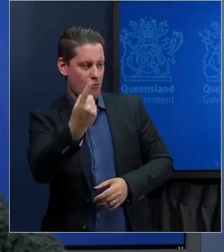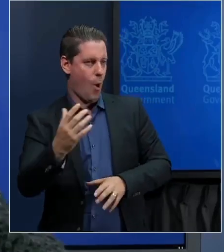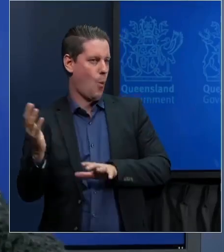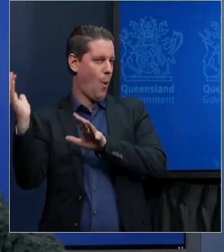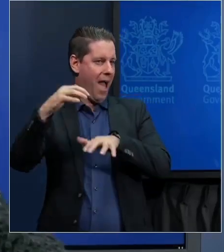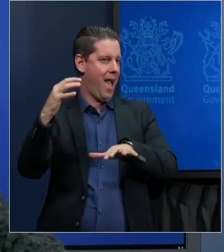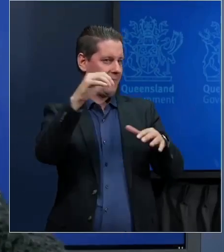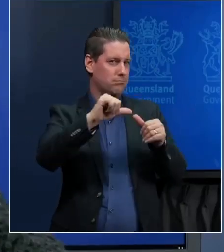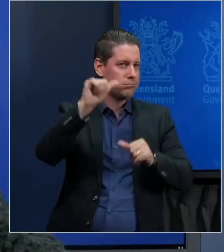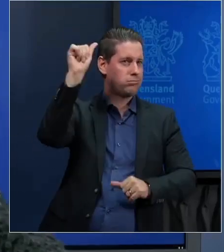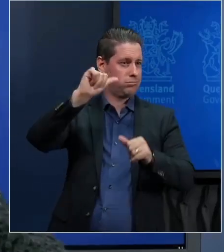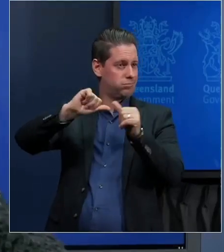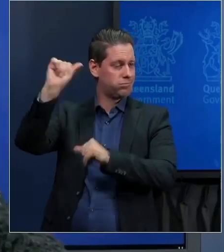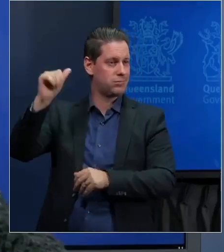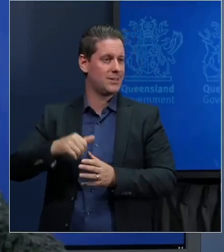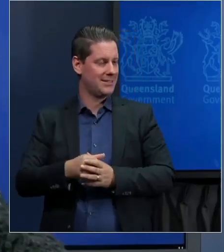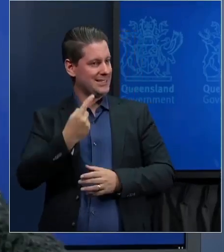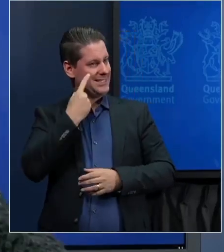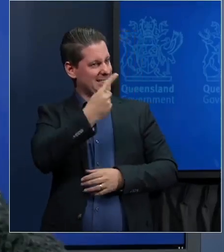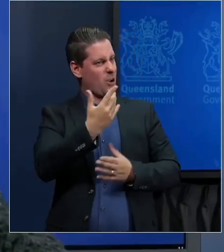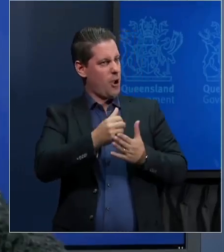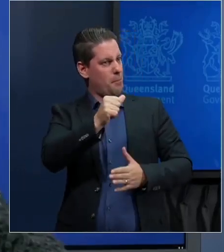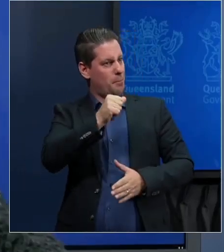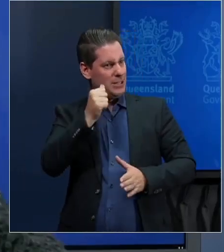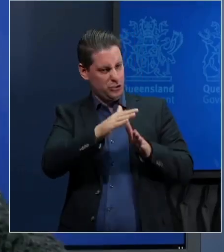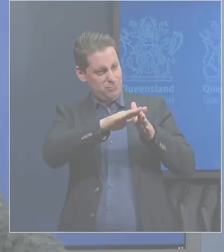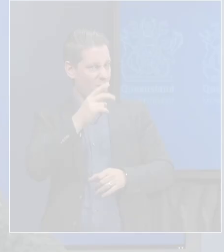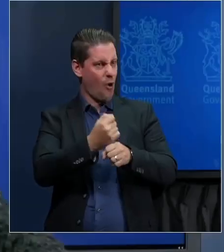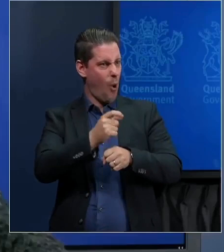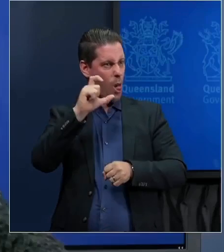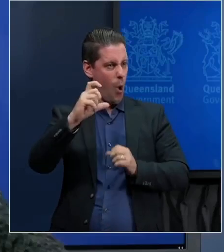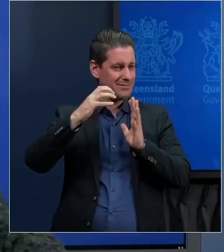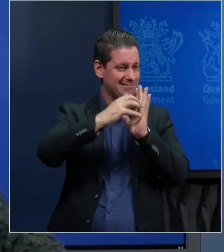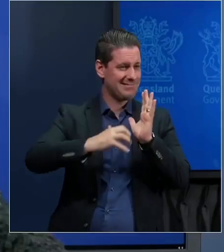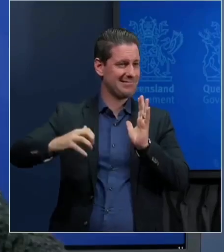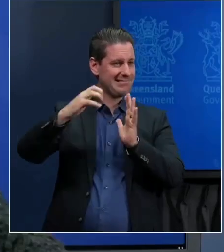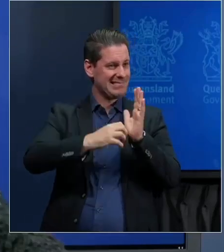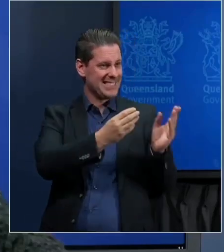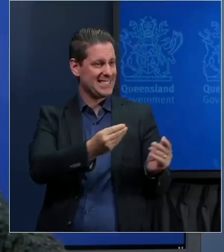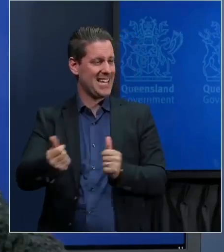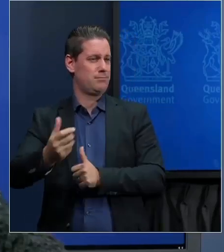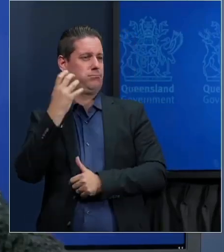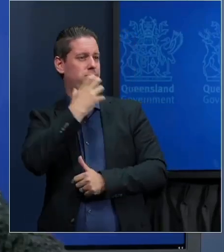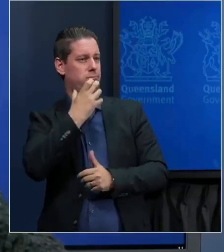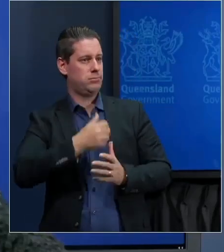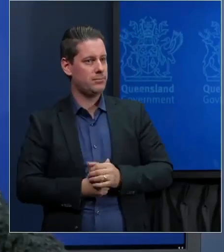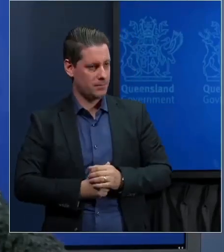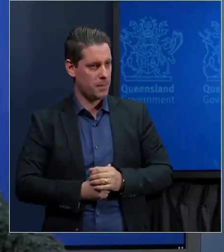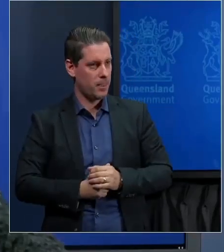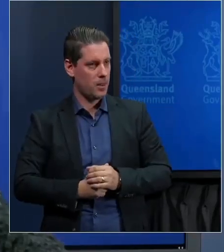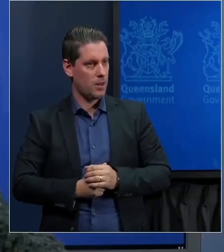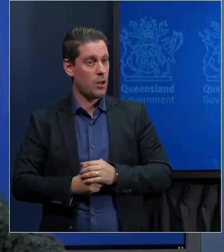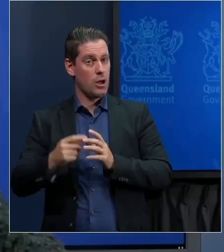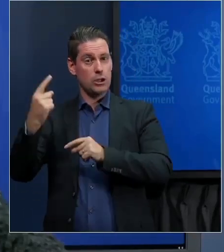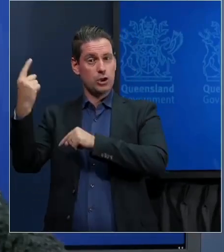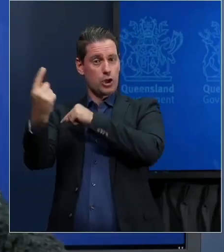seen extreme coastal erosion and inundation of some areas. The storm tide risk remains, however, there